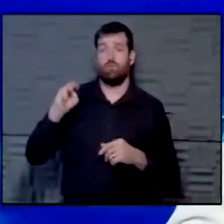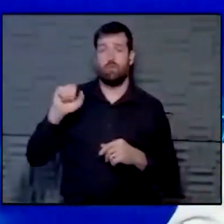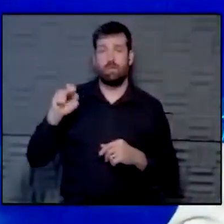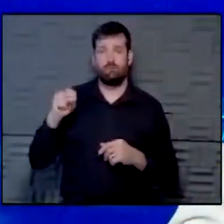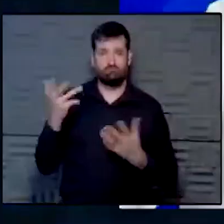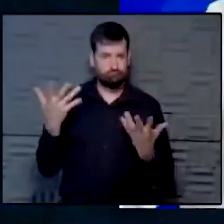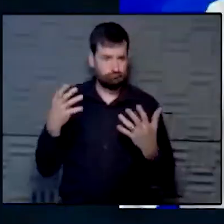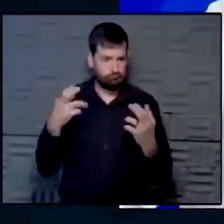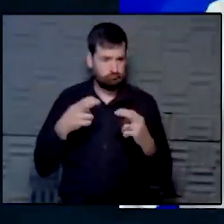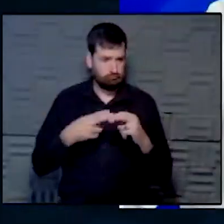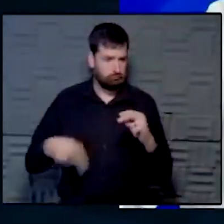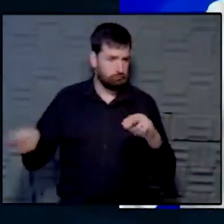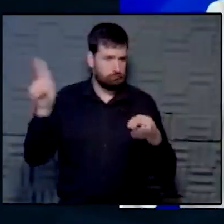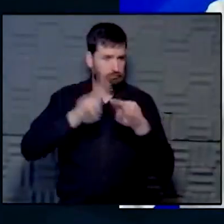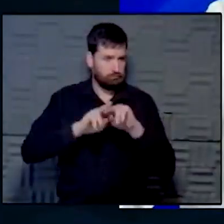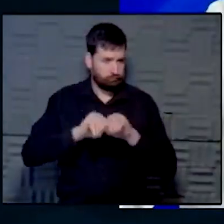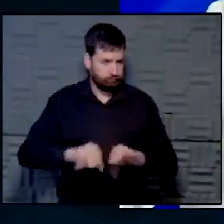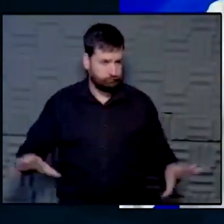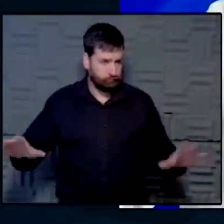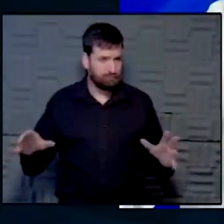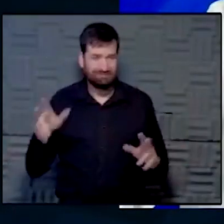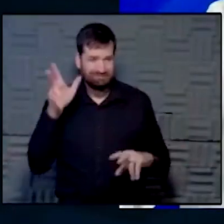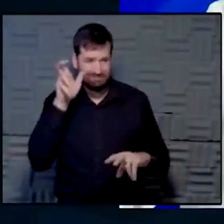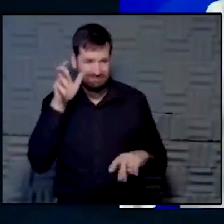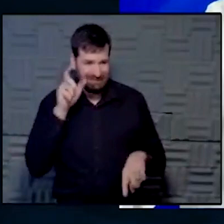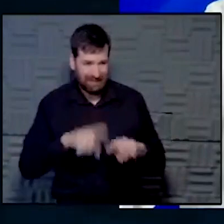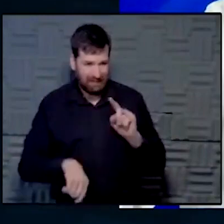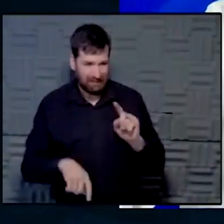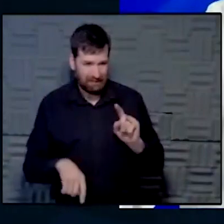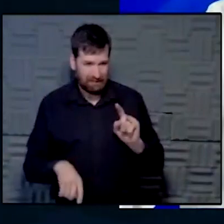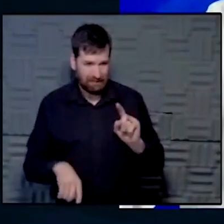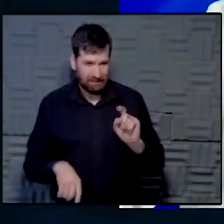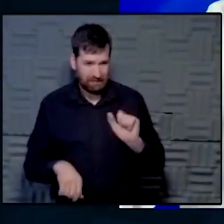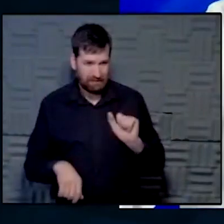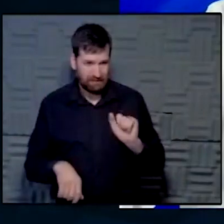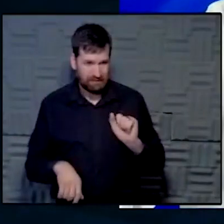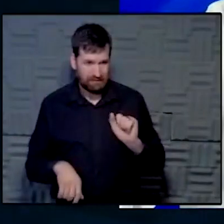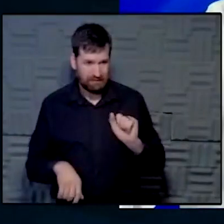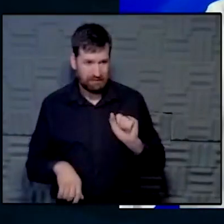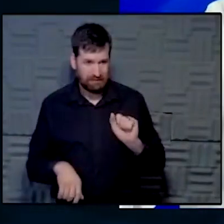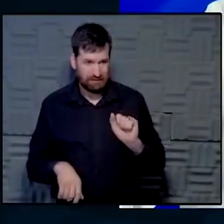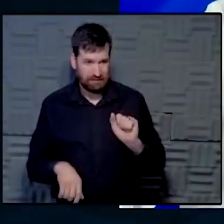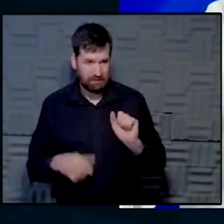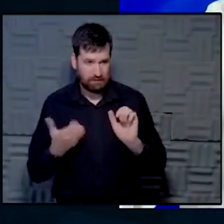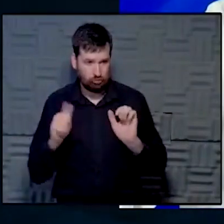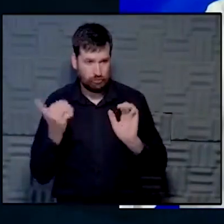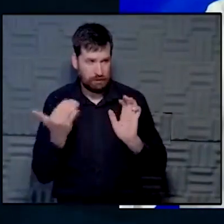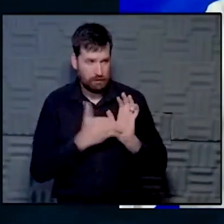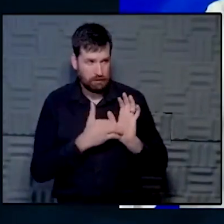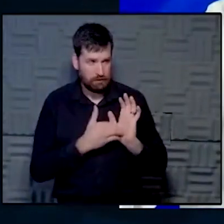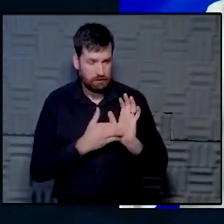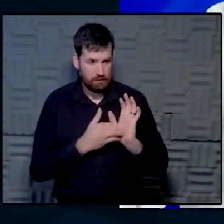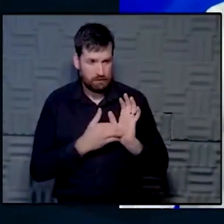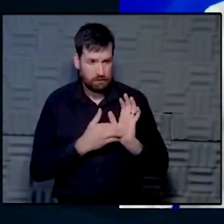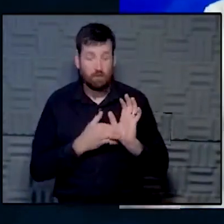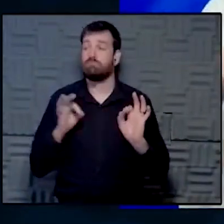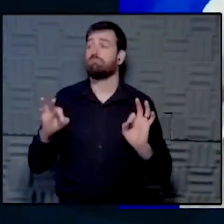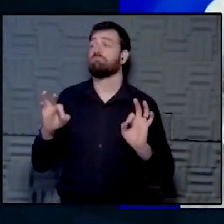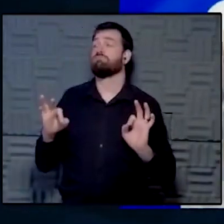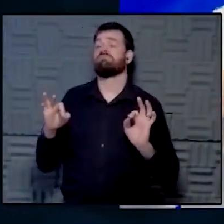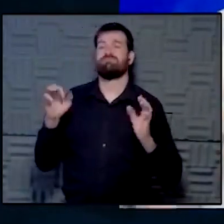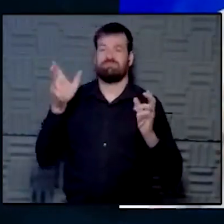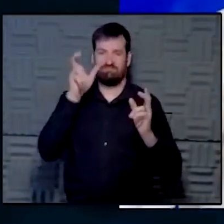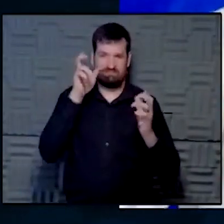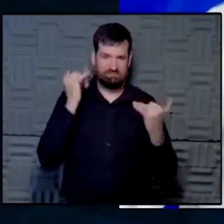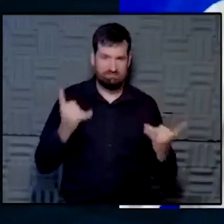about an increasing outbreak? Oh, we can't hear you. Is that a win or a loss? Try again. We can hear it. Can you hear me?